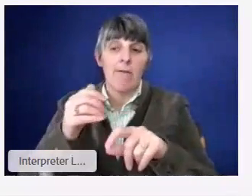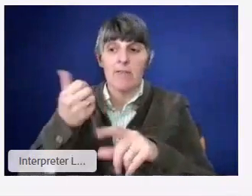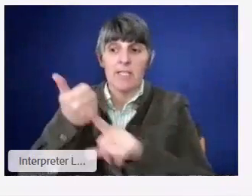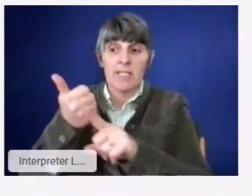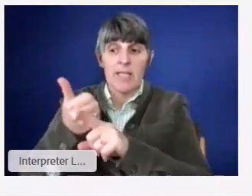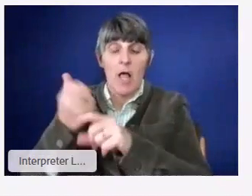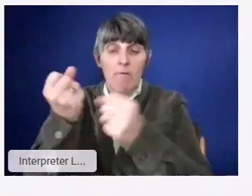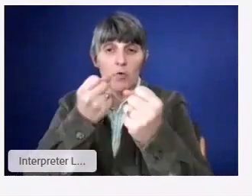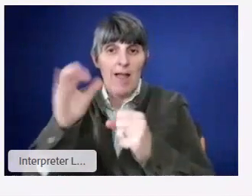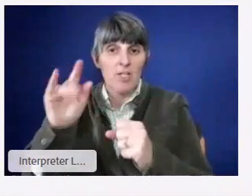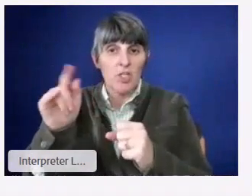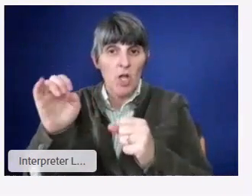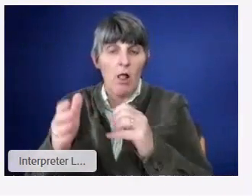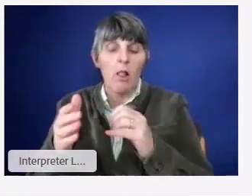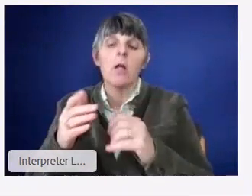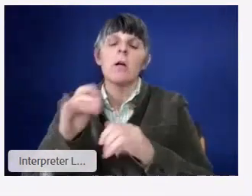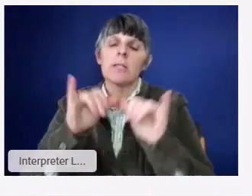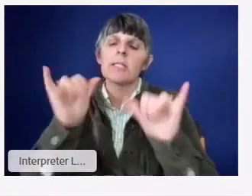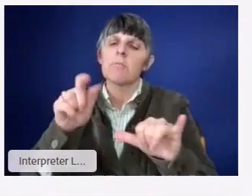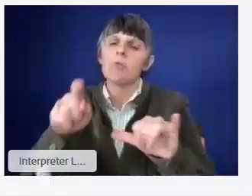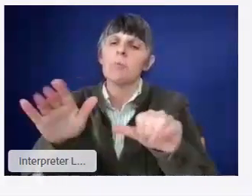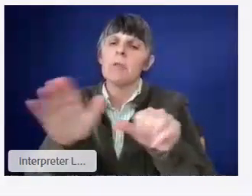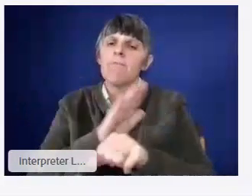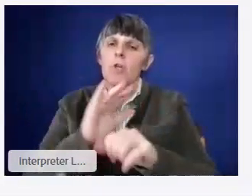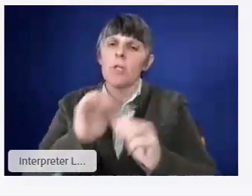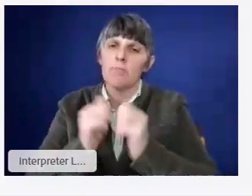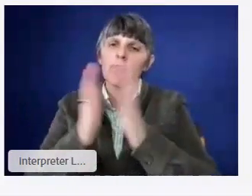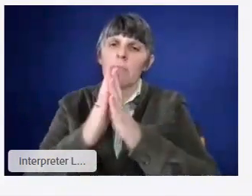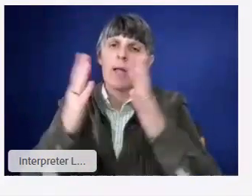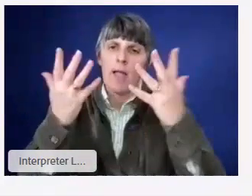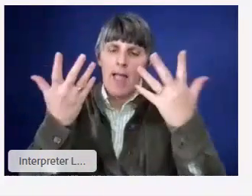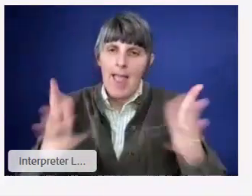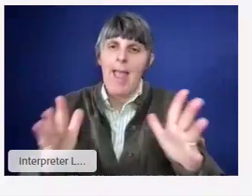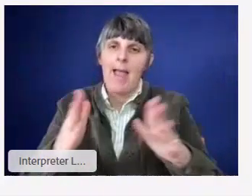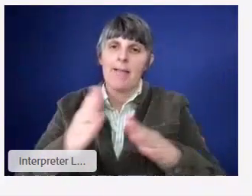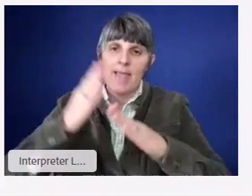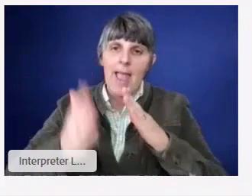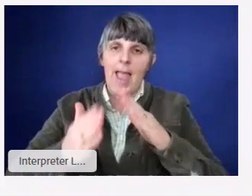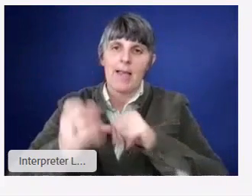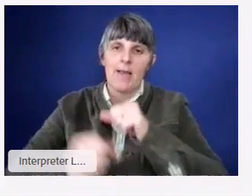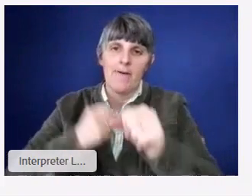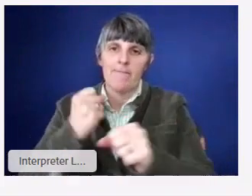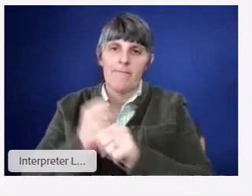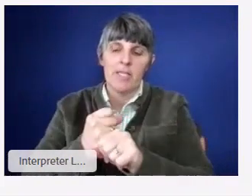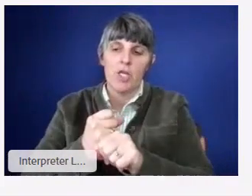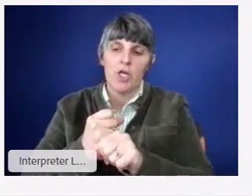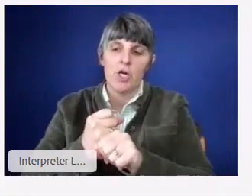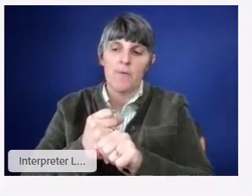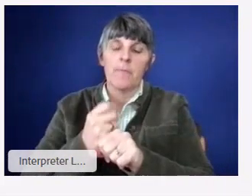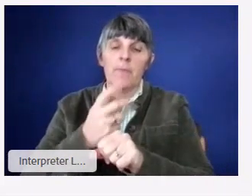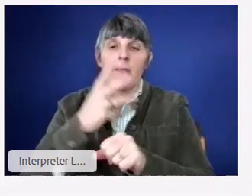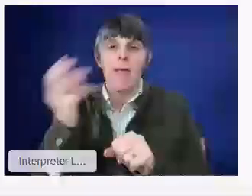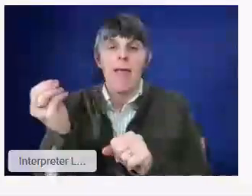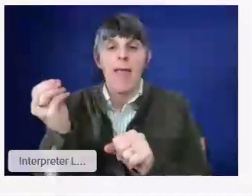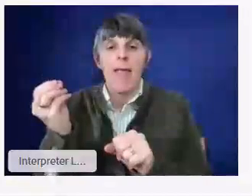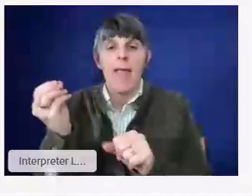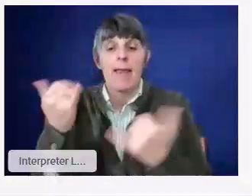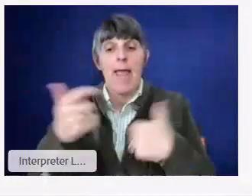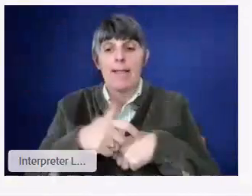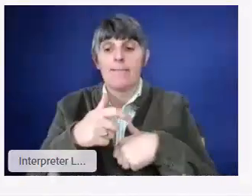system should be fully deployed, verified, and validated by the end of the year. And at this